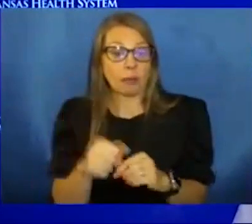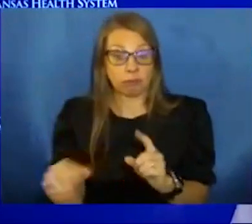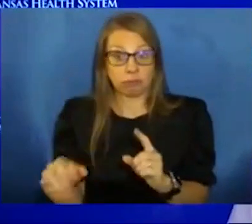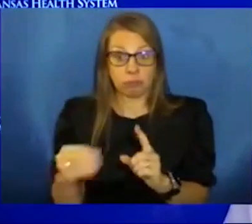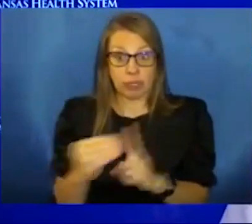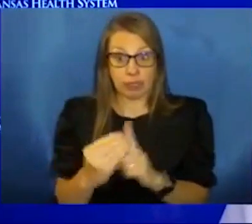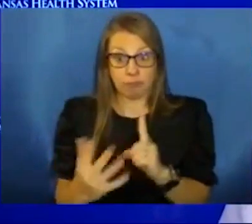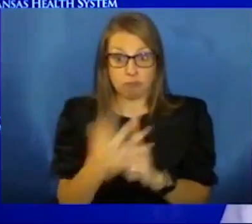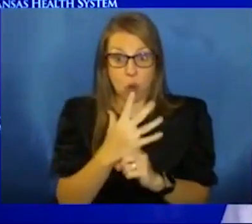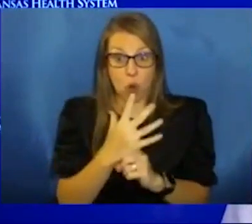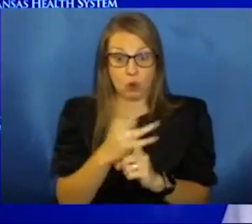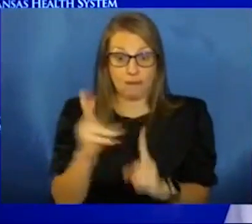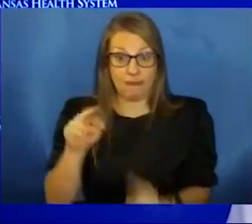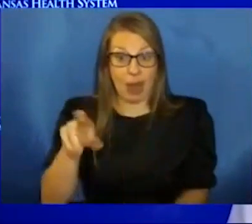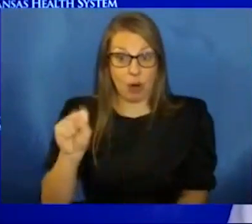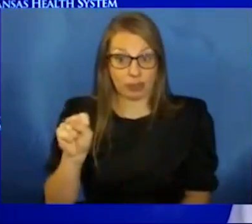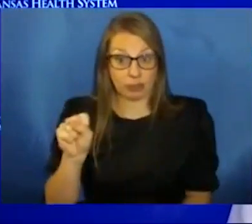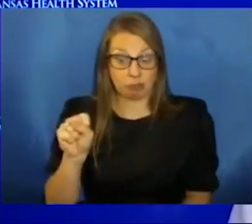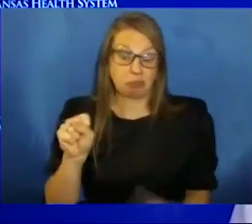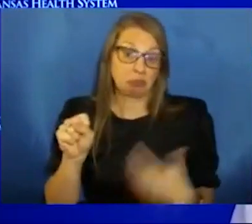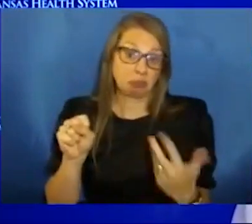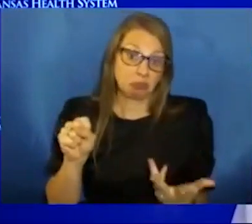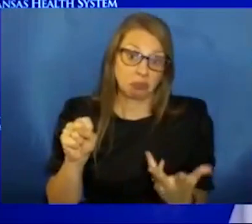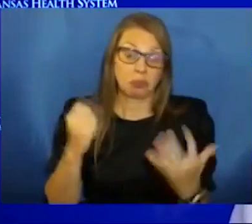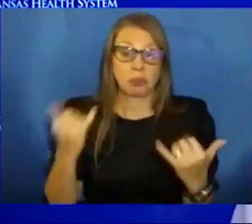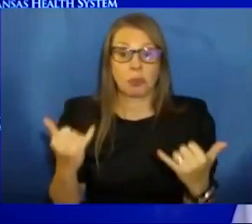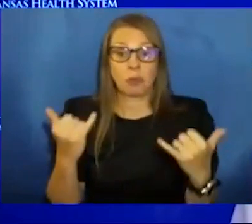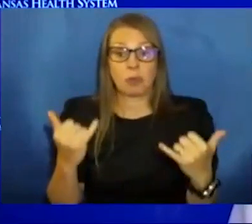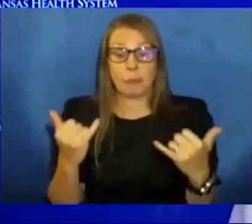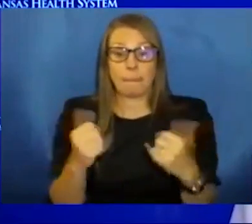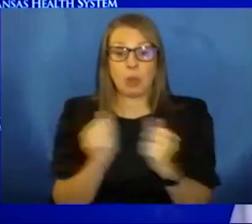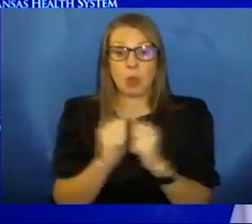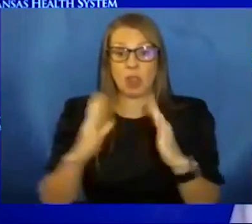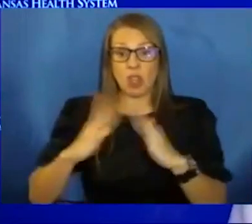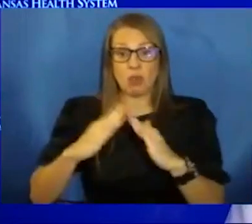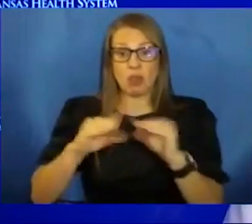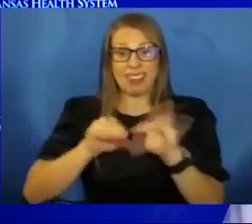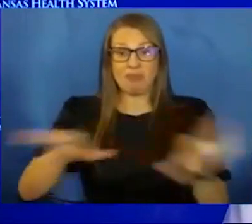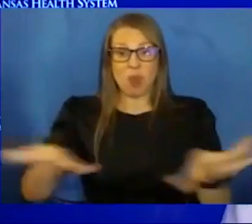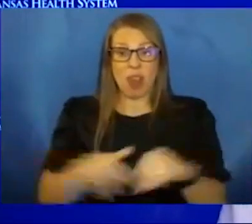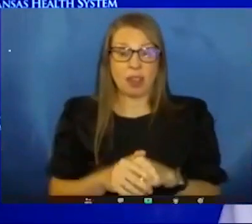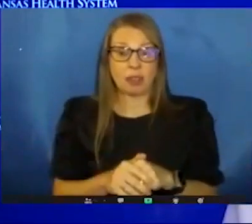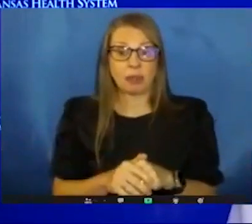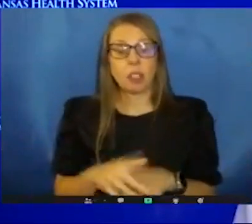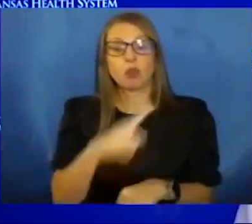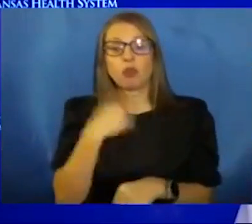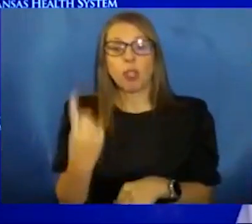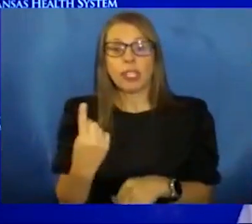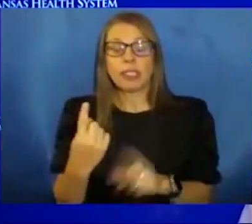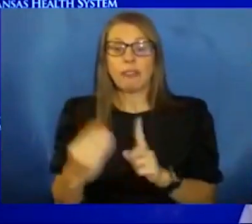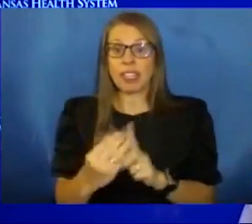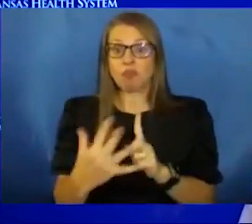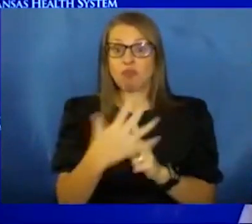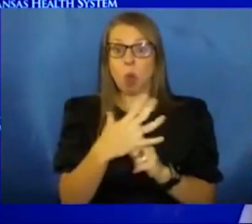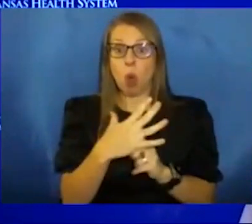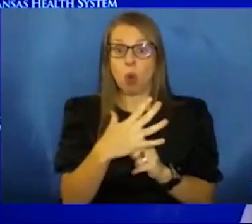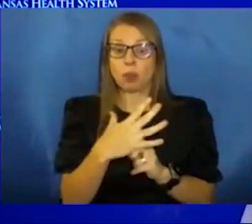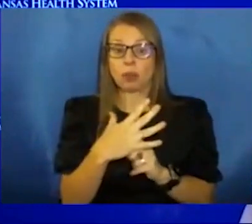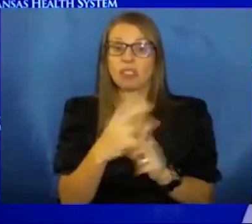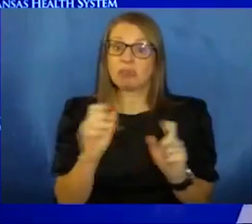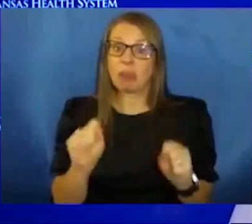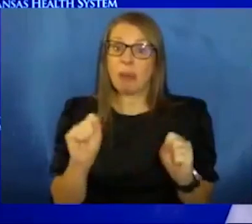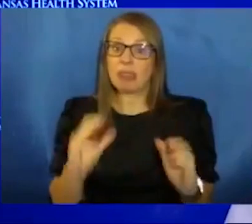be. What is the risk of eating indoors at a restaurant? Dr. Hawkinson, what are your thoughts on that? Yeah, I mean, what is your risk of indoors